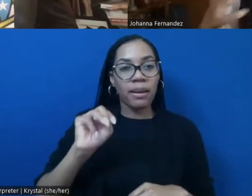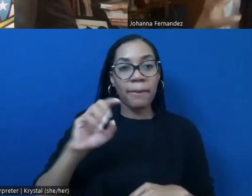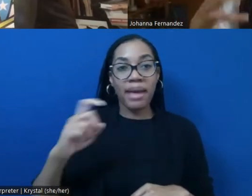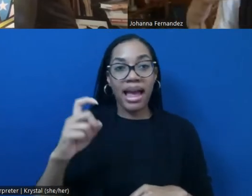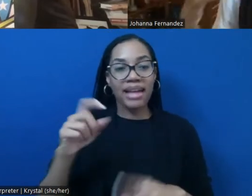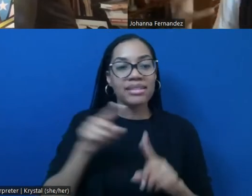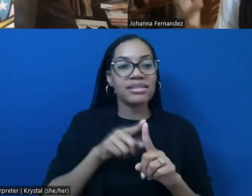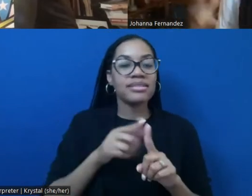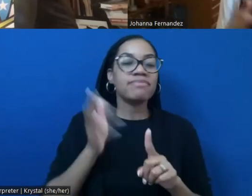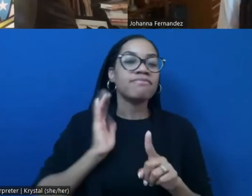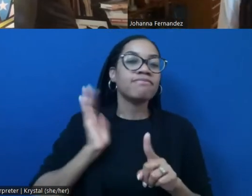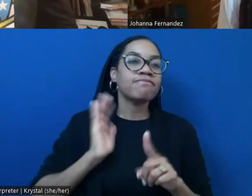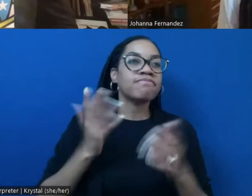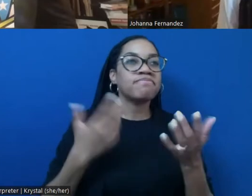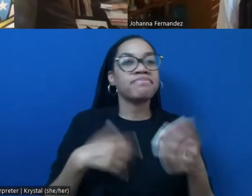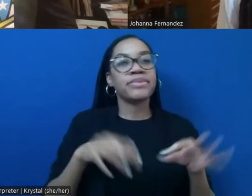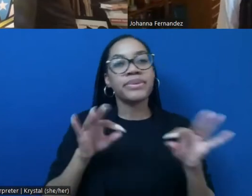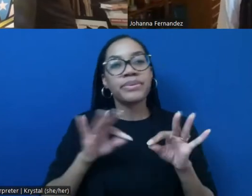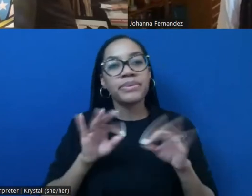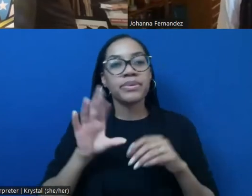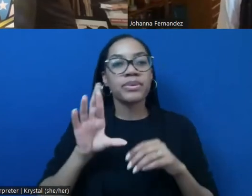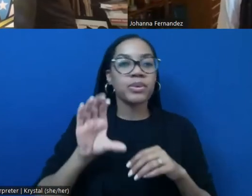to epic civil rights leader.